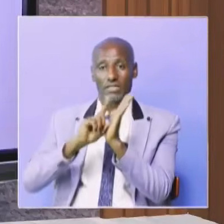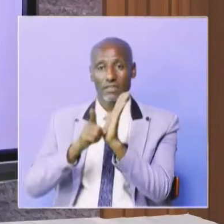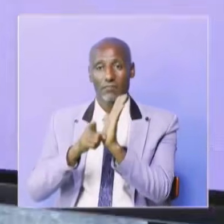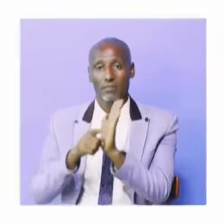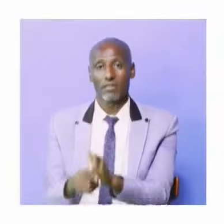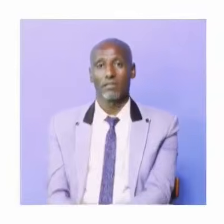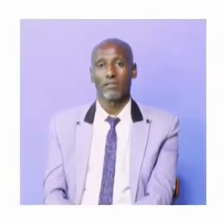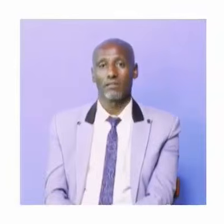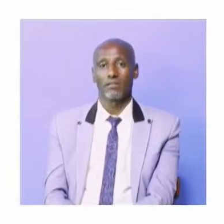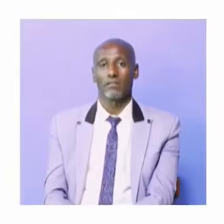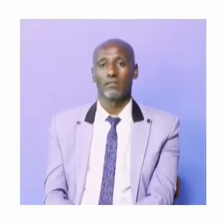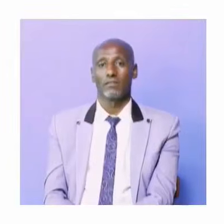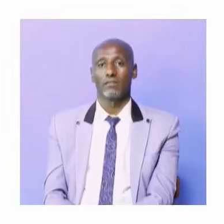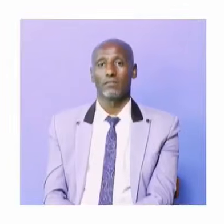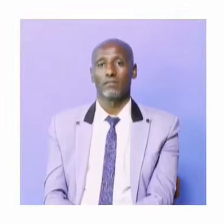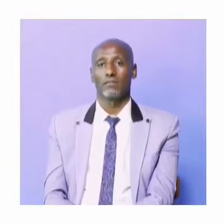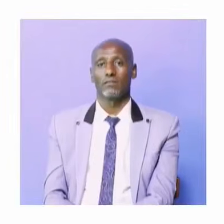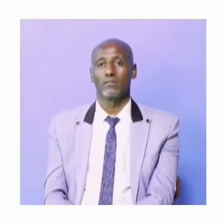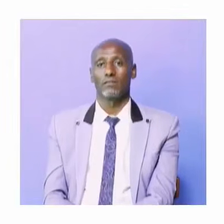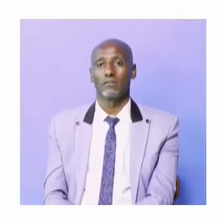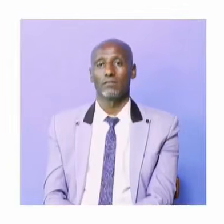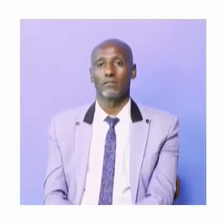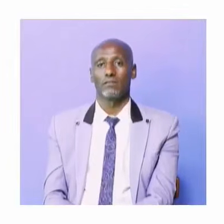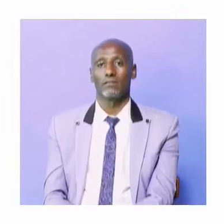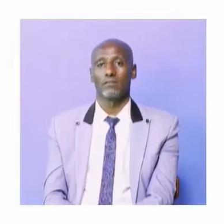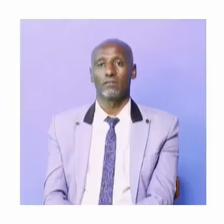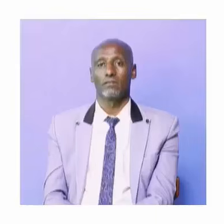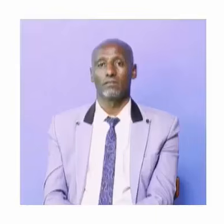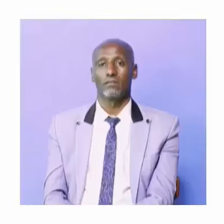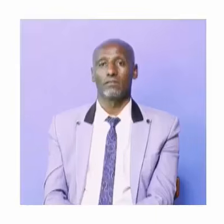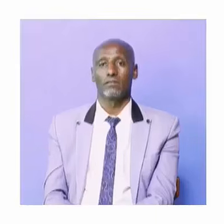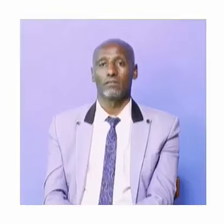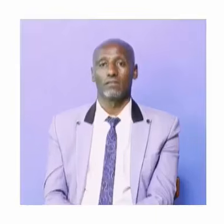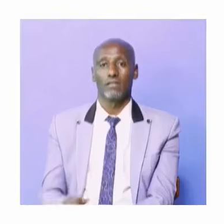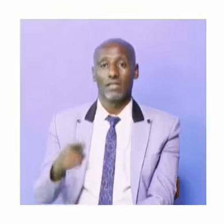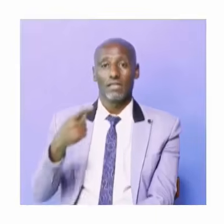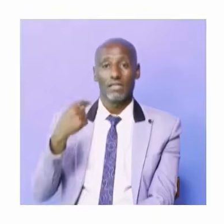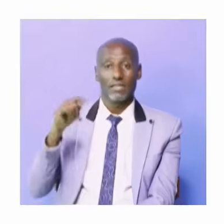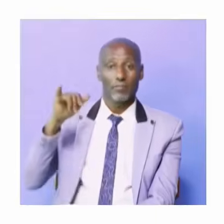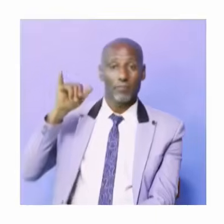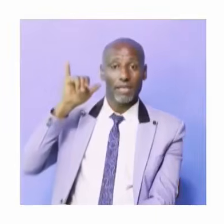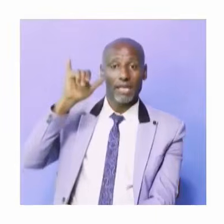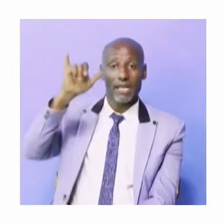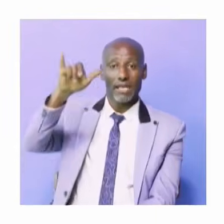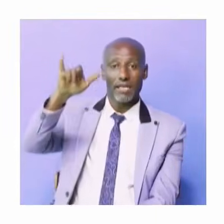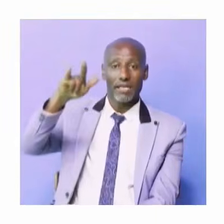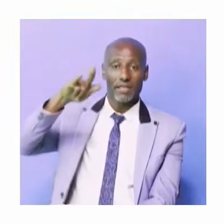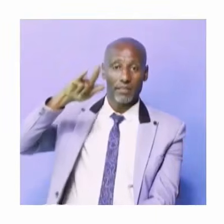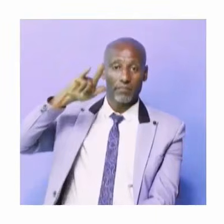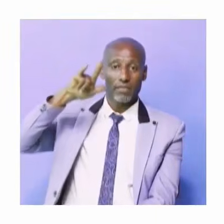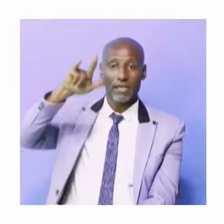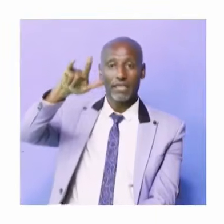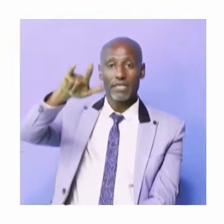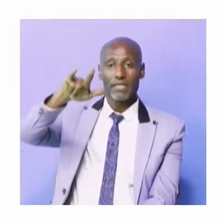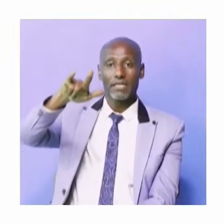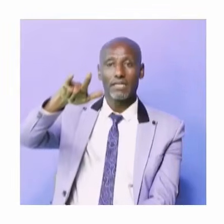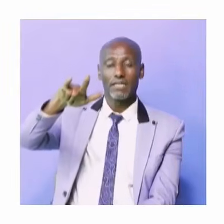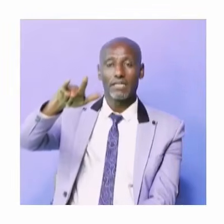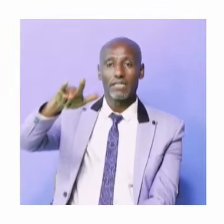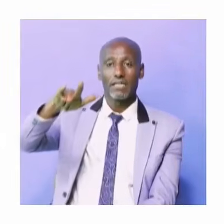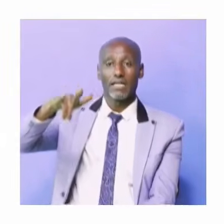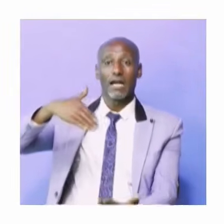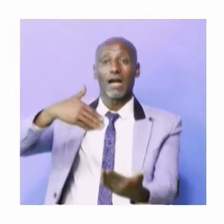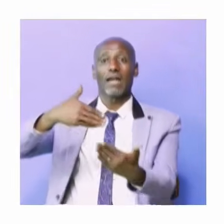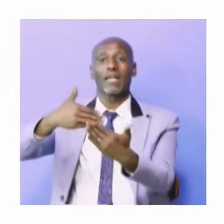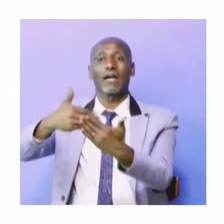Okay. The plane The plane